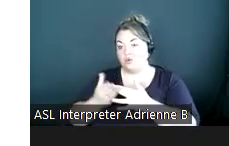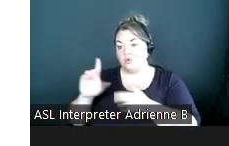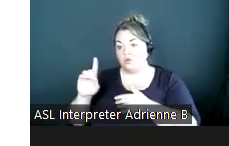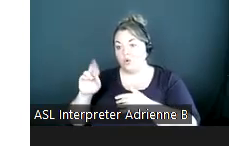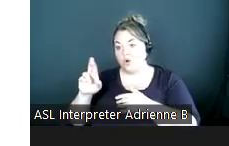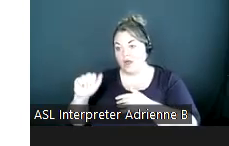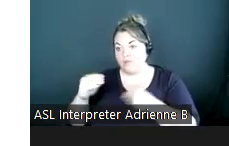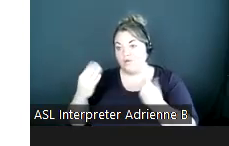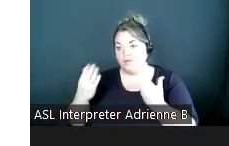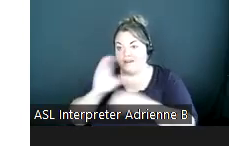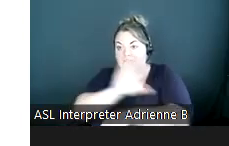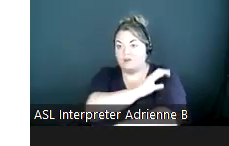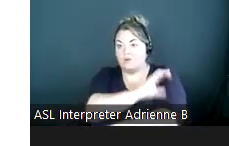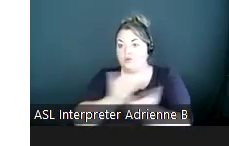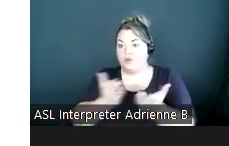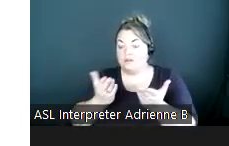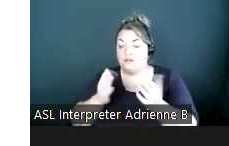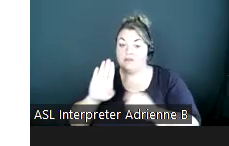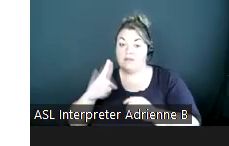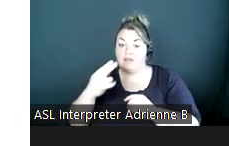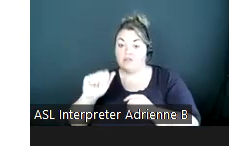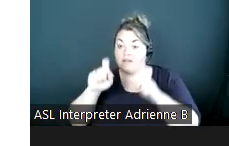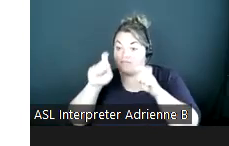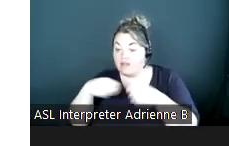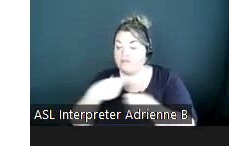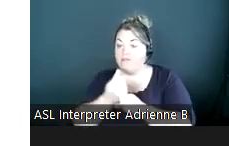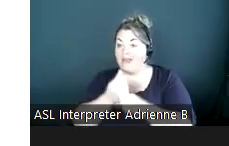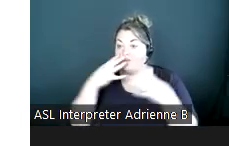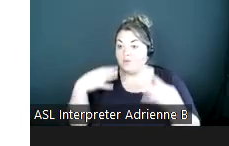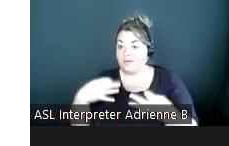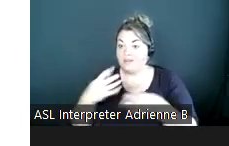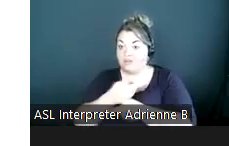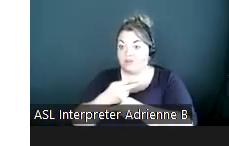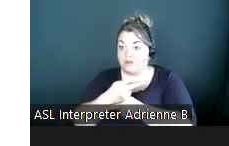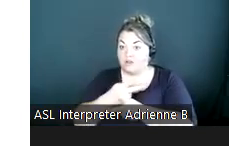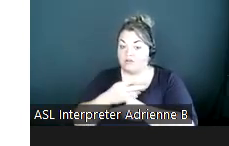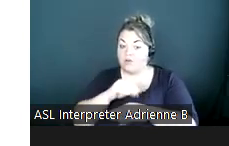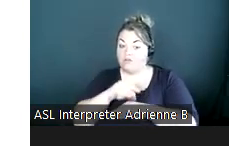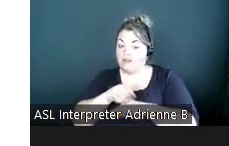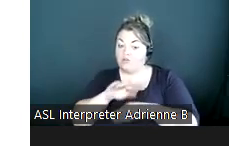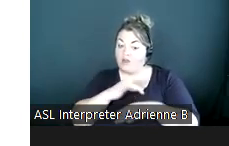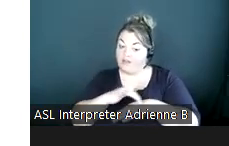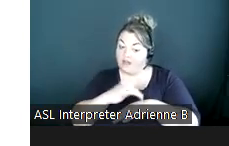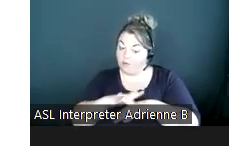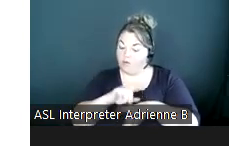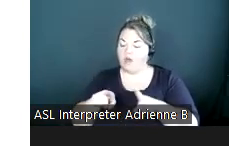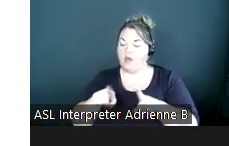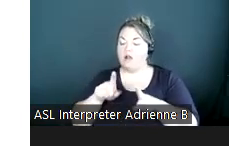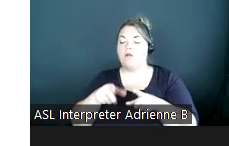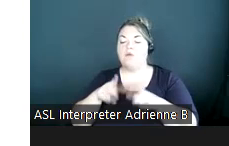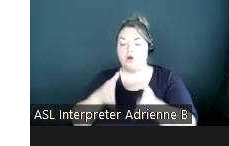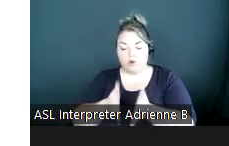clinical services. That the BHA must make supervision or consultation available upon request from the